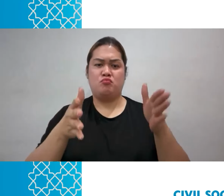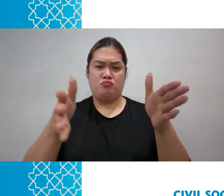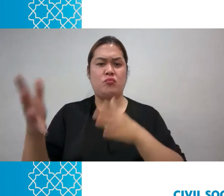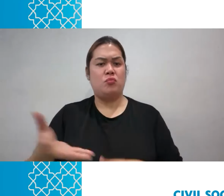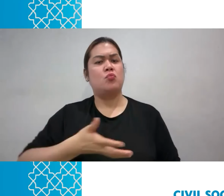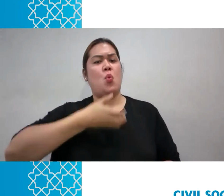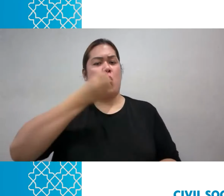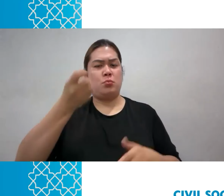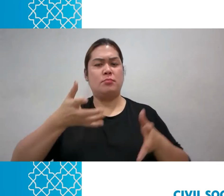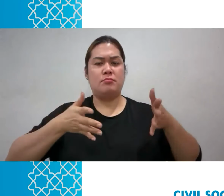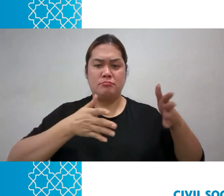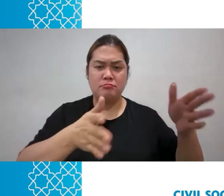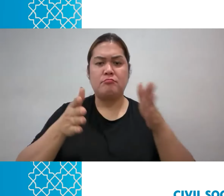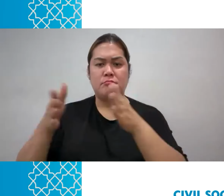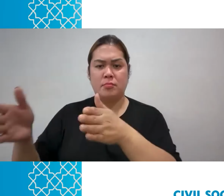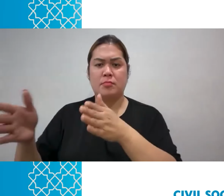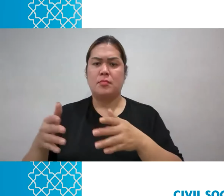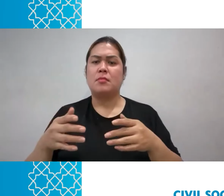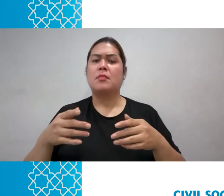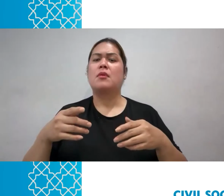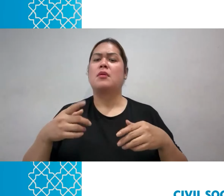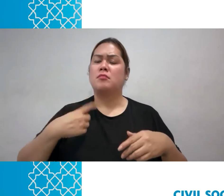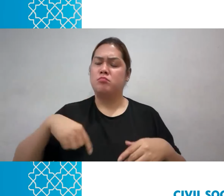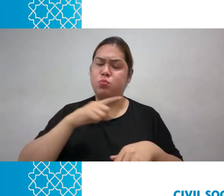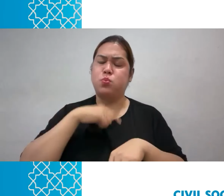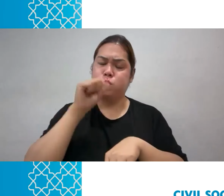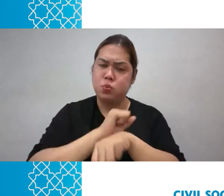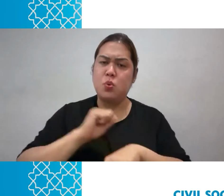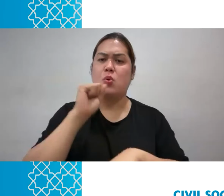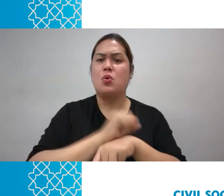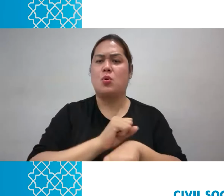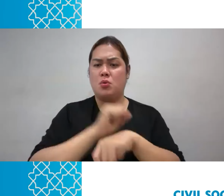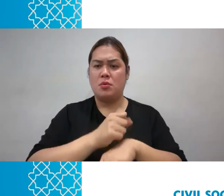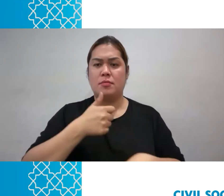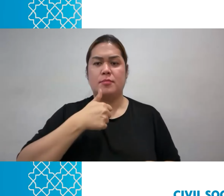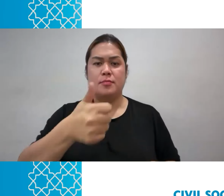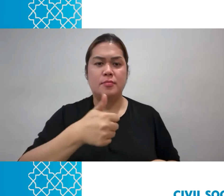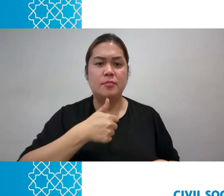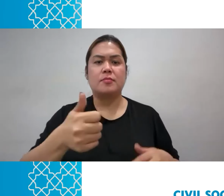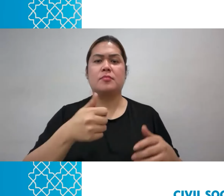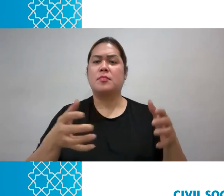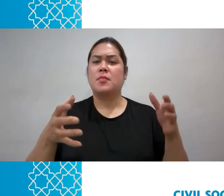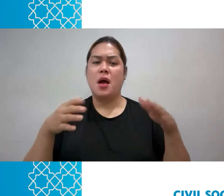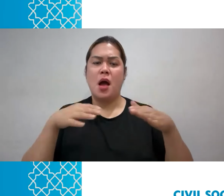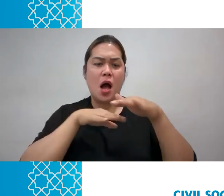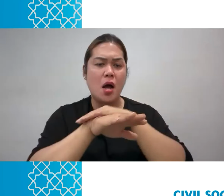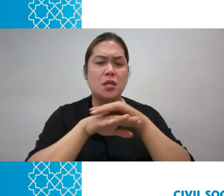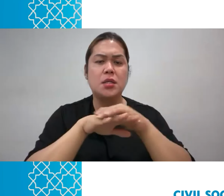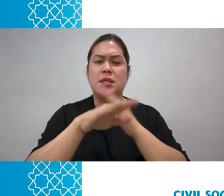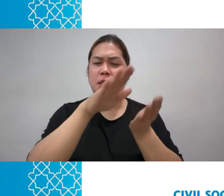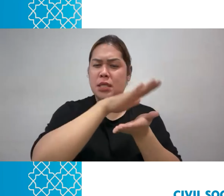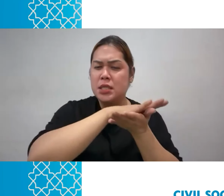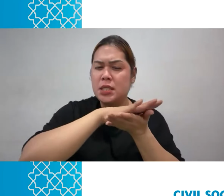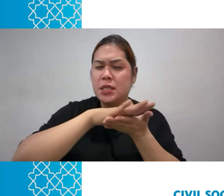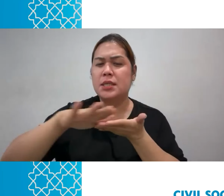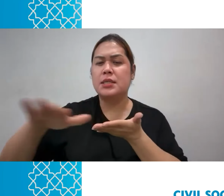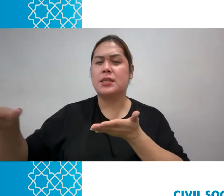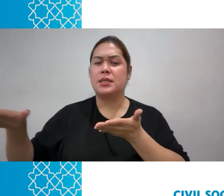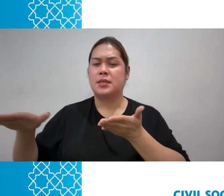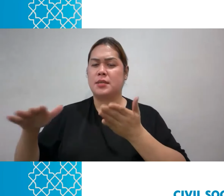because we work in the mobility sector, so we work for clean air, we work for clean streets, healthy streets, and that's like a very